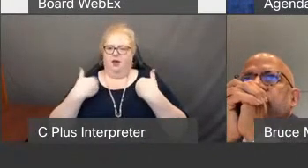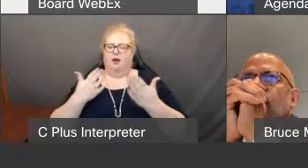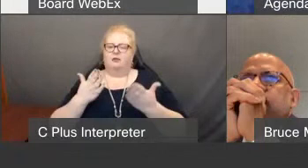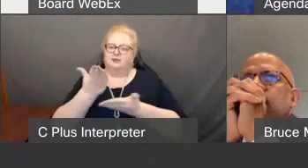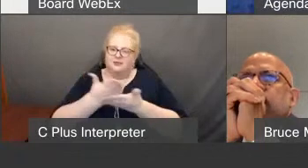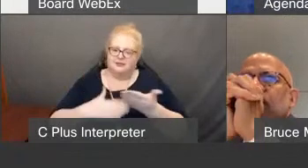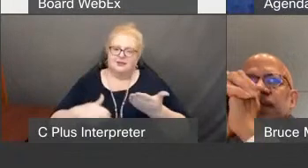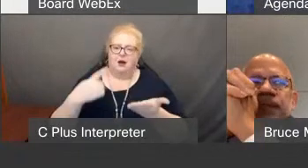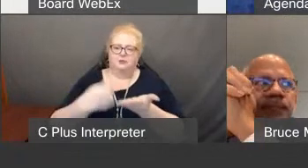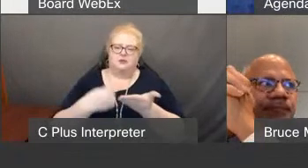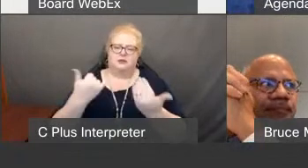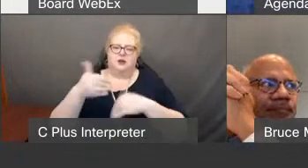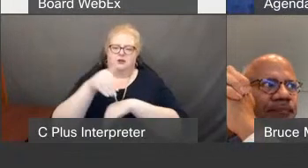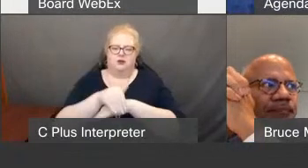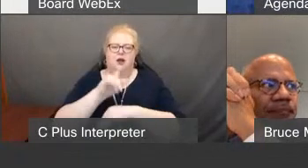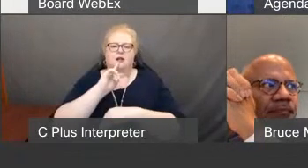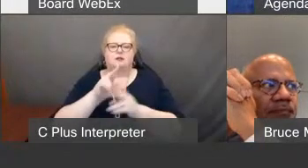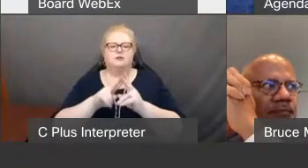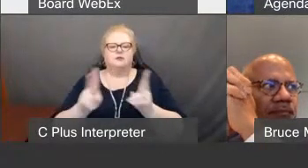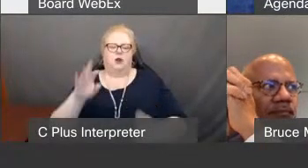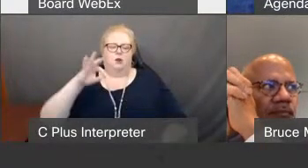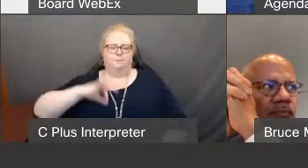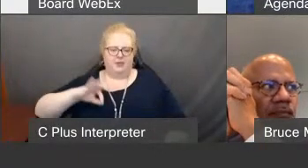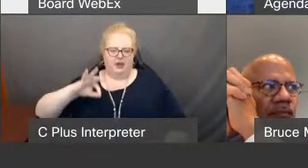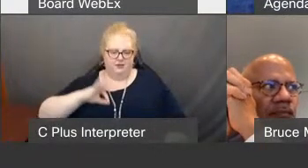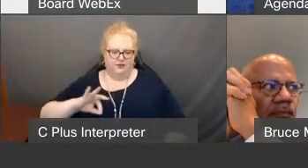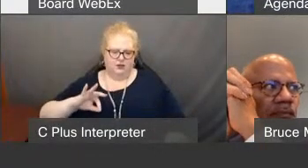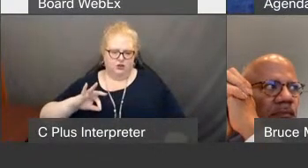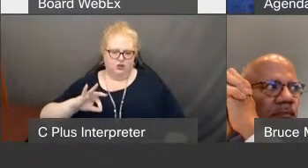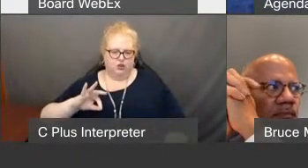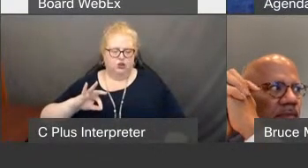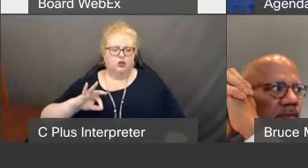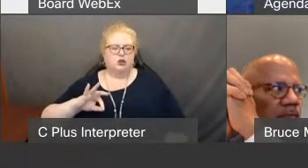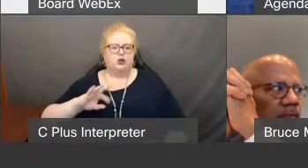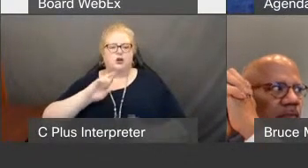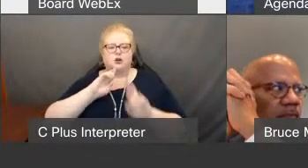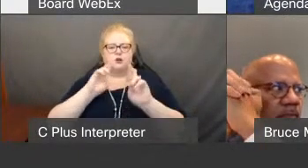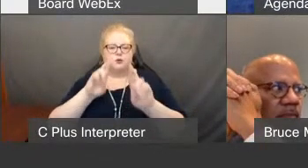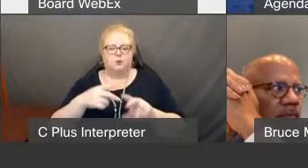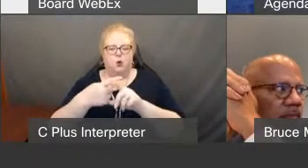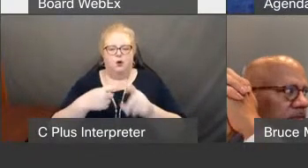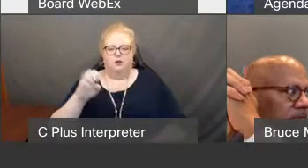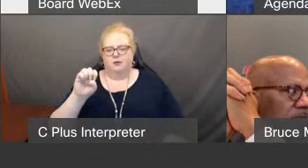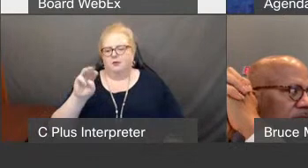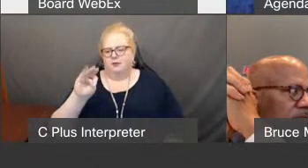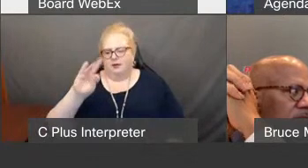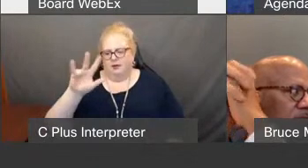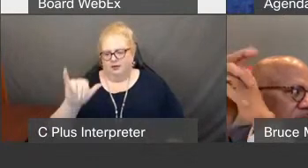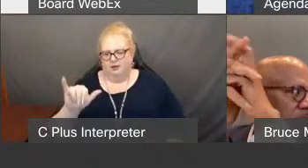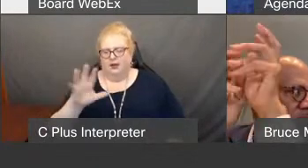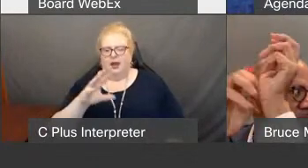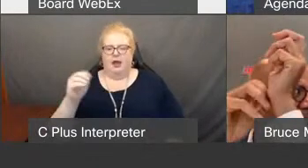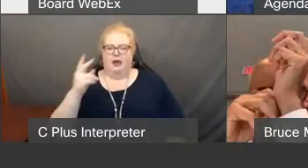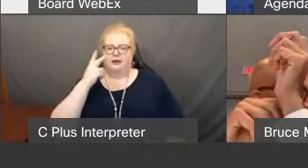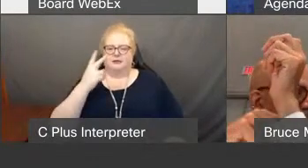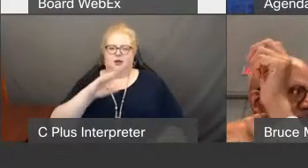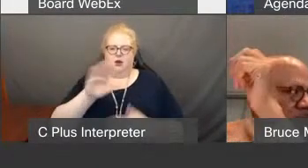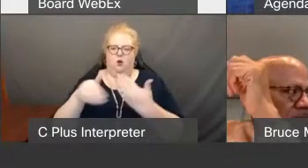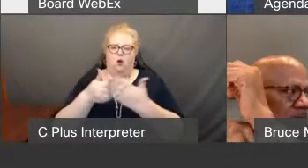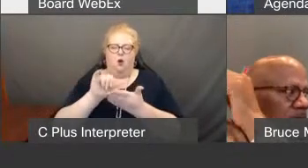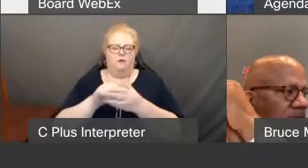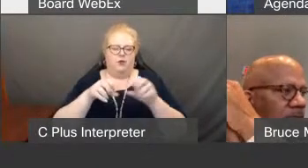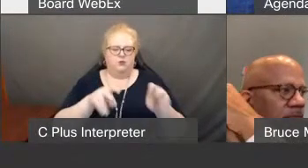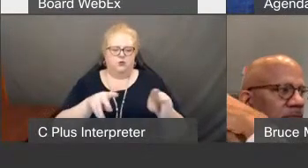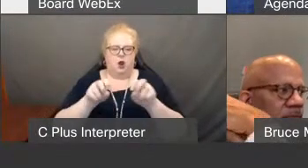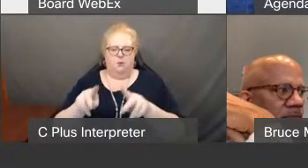real beneficial thing. The report from Emily and seeing all those opportunities for money,